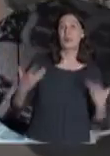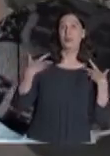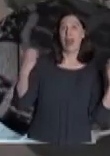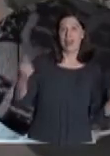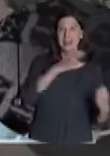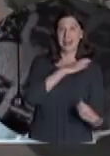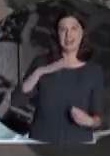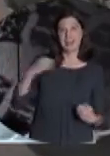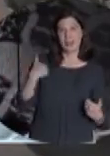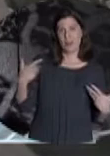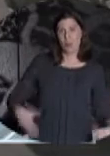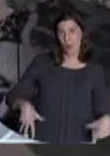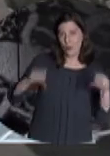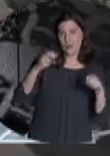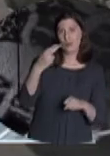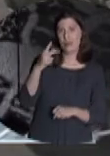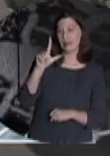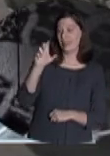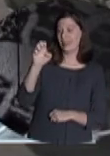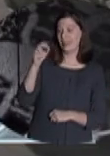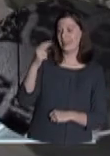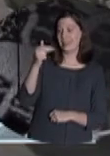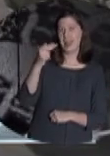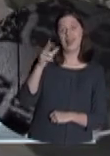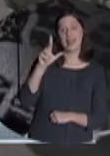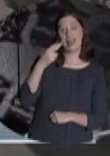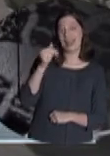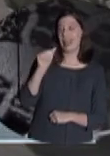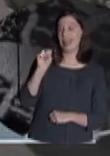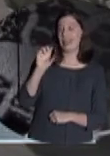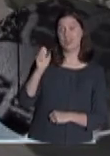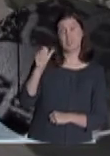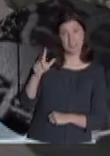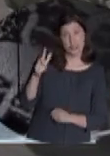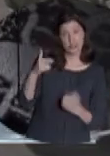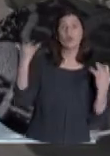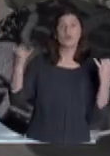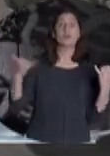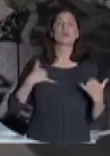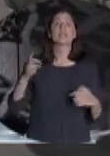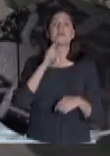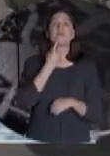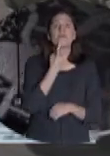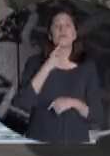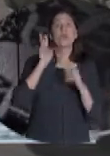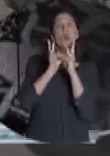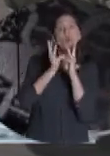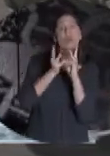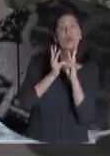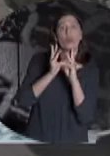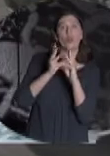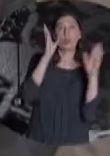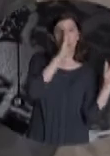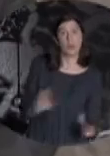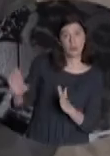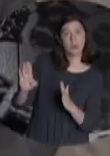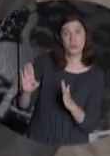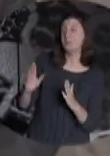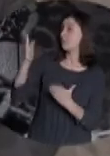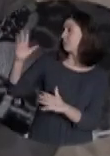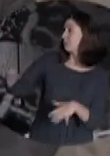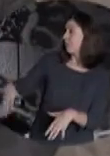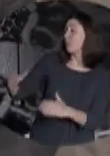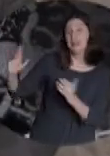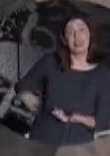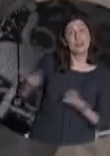Welcome to Healthy Cleveland. I'm your host, Leah Haslage, and today we'll be discussing severe weather preparedness. Our guest is Shaddy Swade, who is